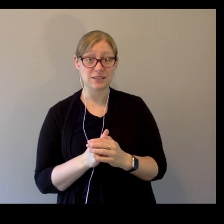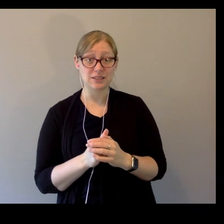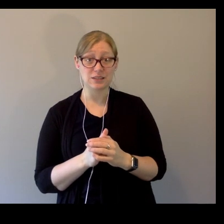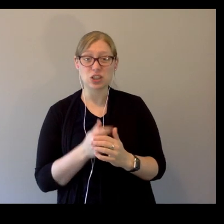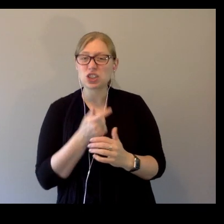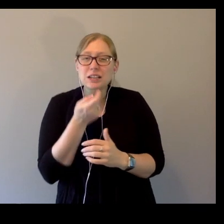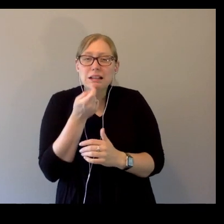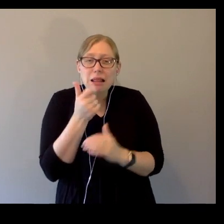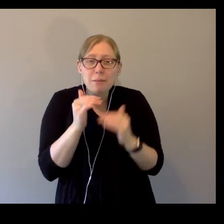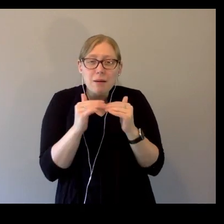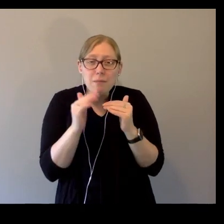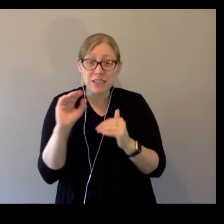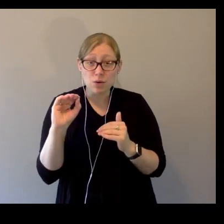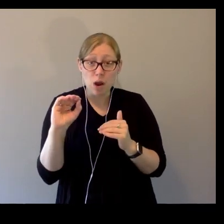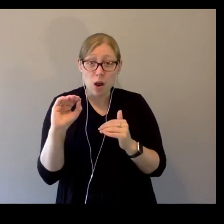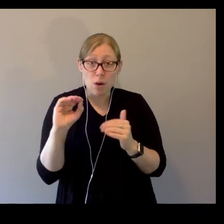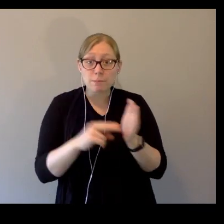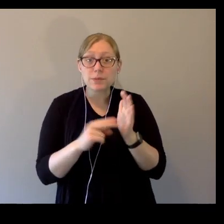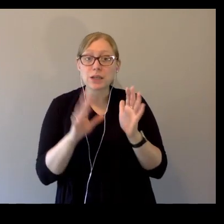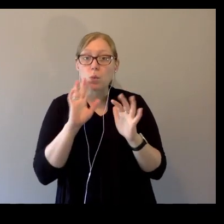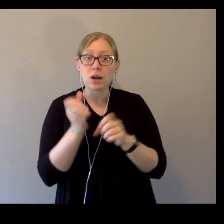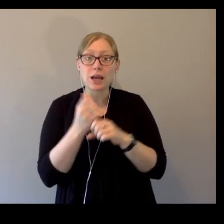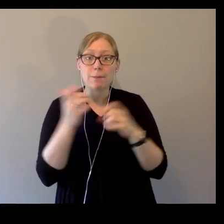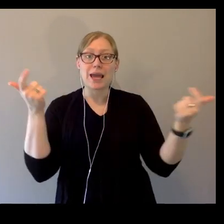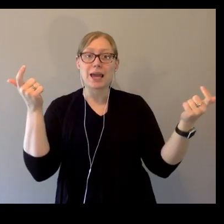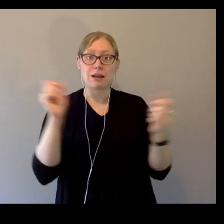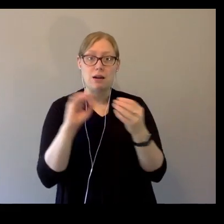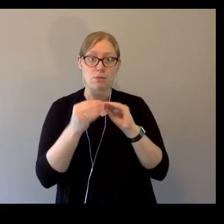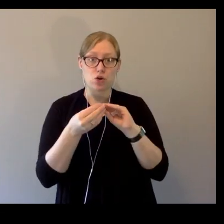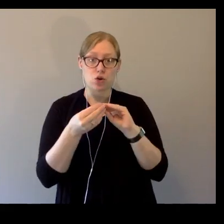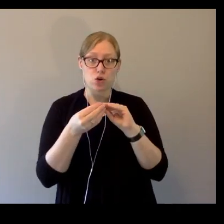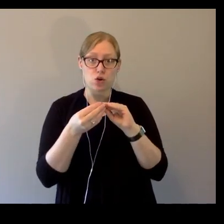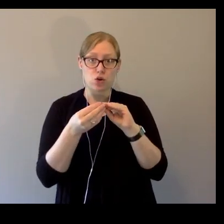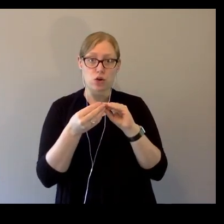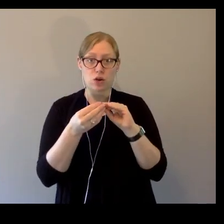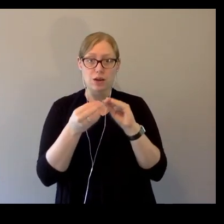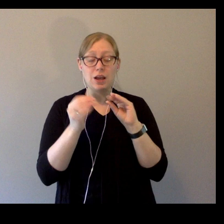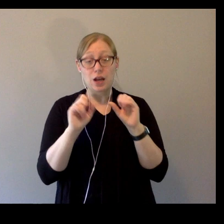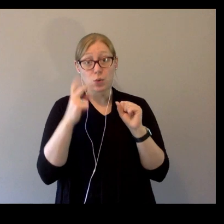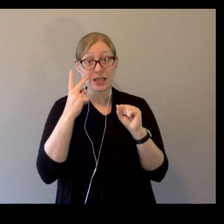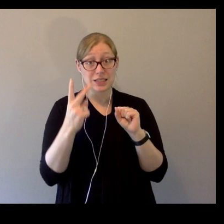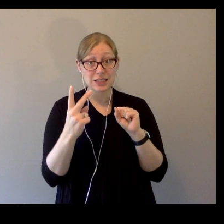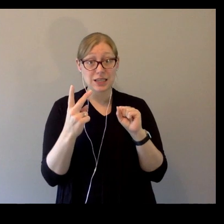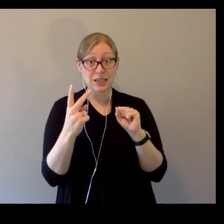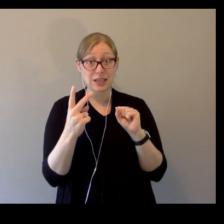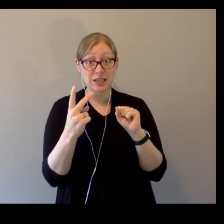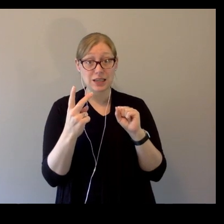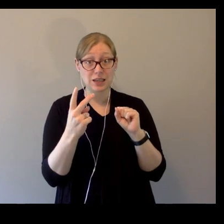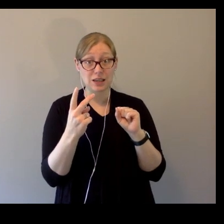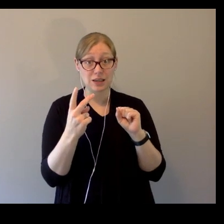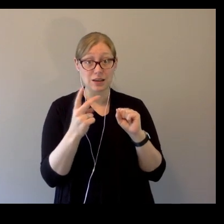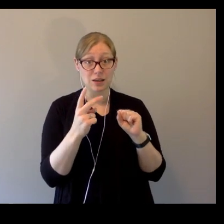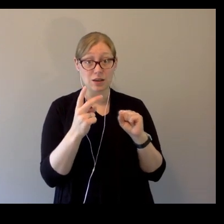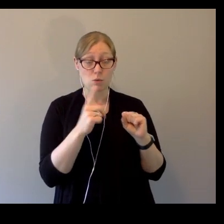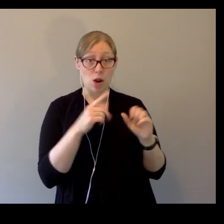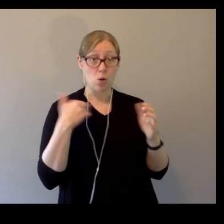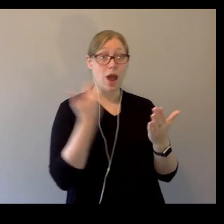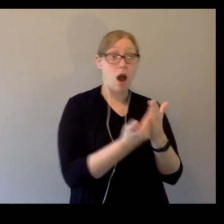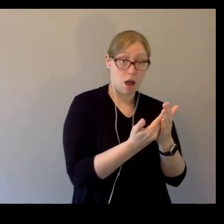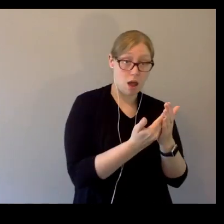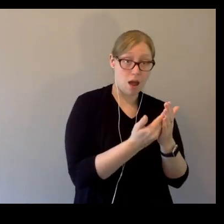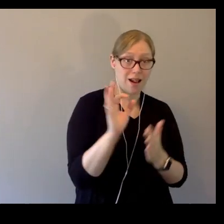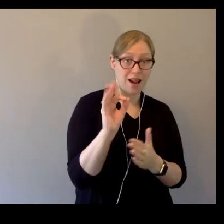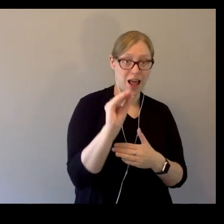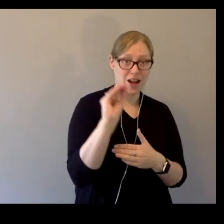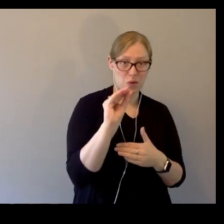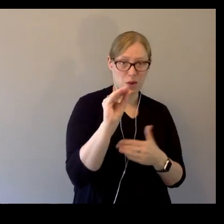just a little bit bigger, I'm going to get a very large number. And you can see that at the point where we get to 90 degrees, then I'm